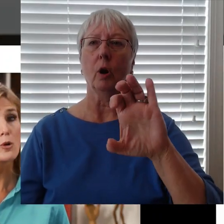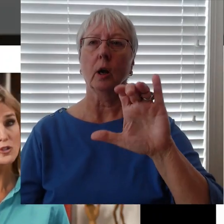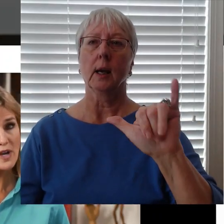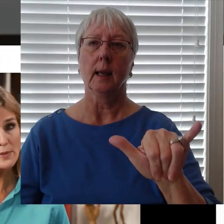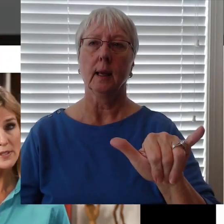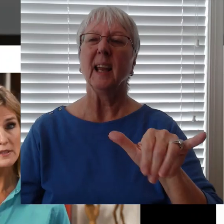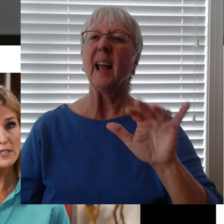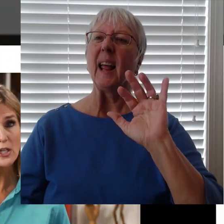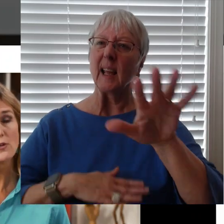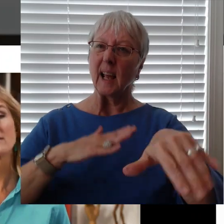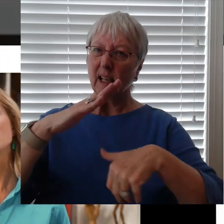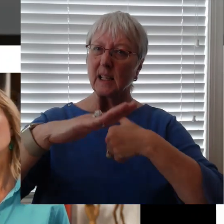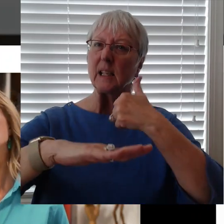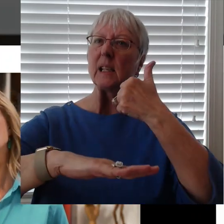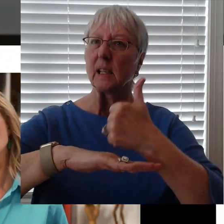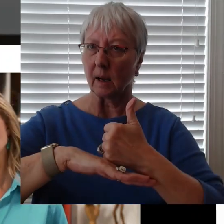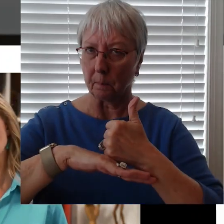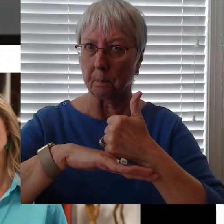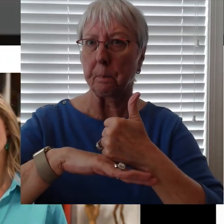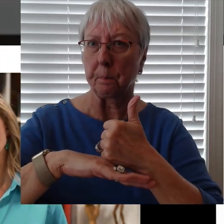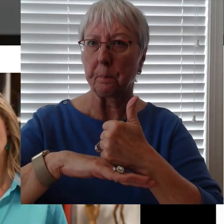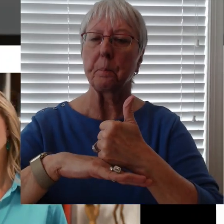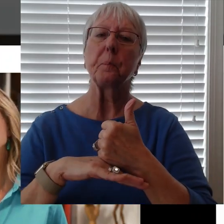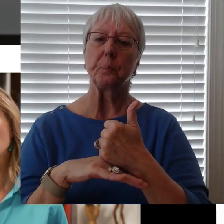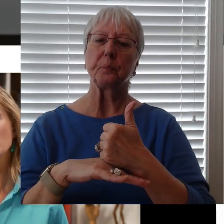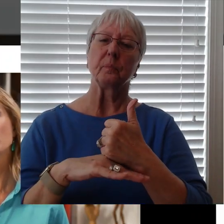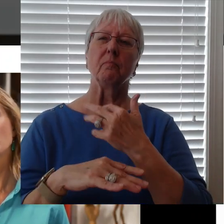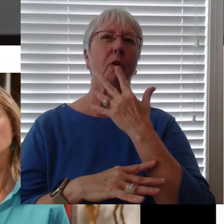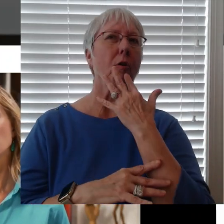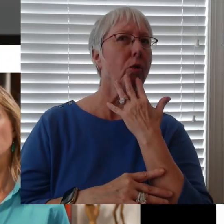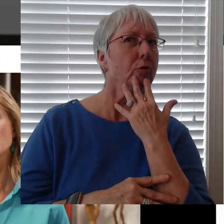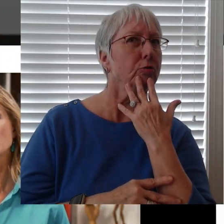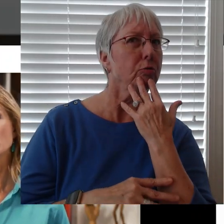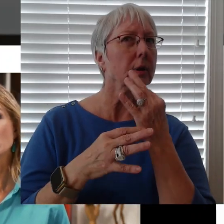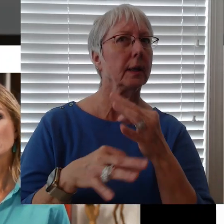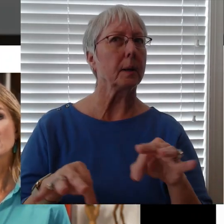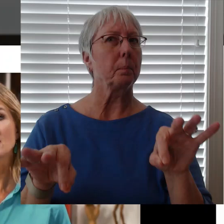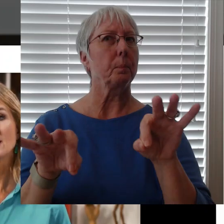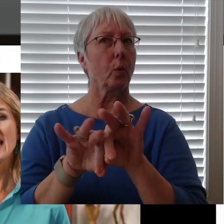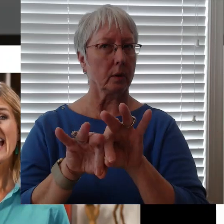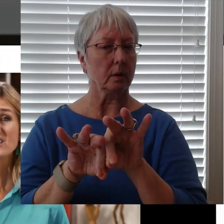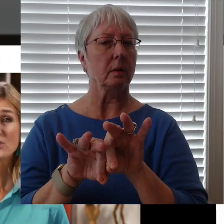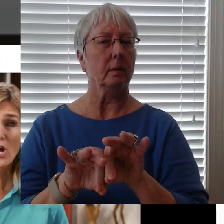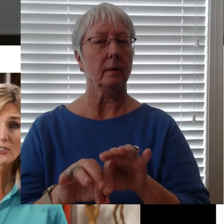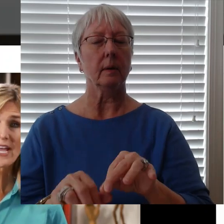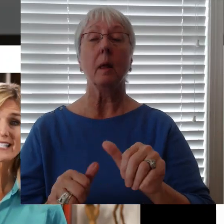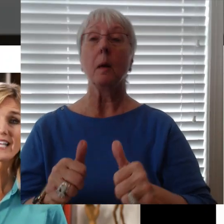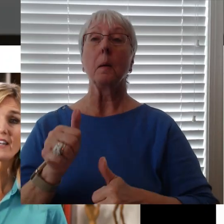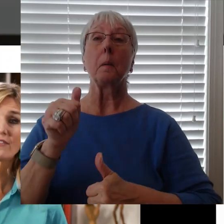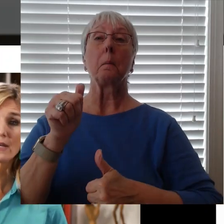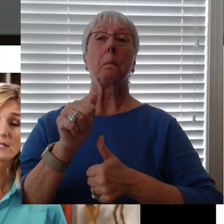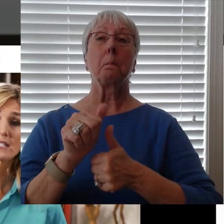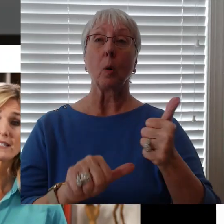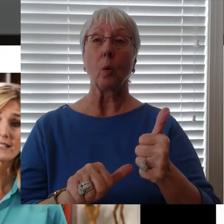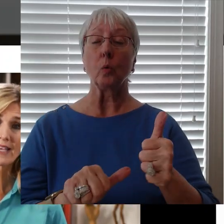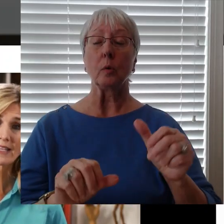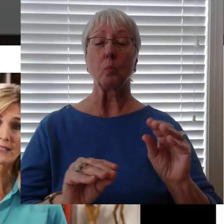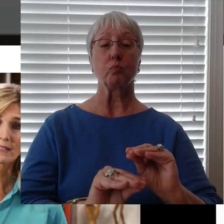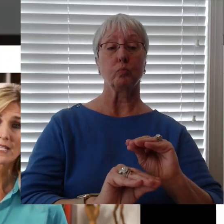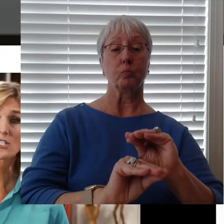that are most vibrant create the most contrast and become your focal points. As contrast and